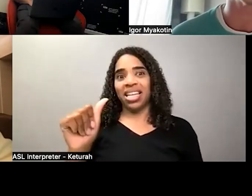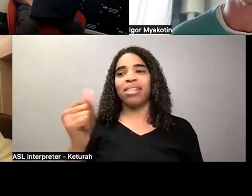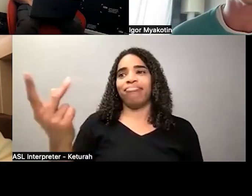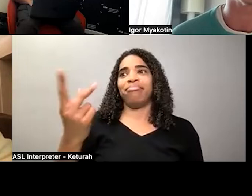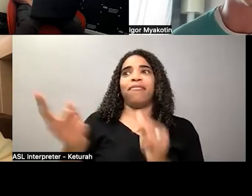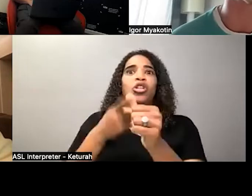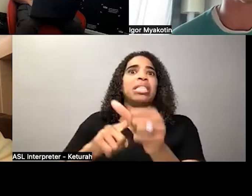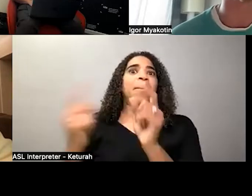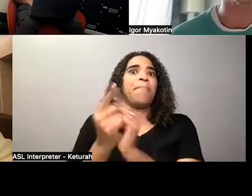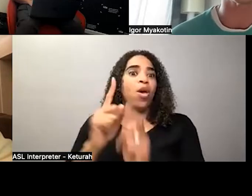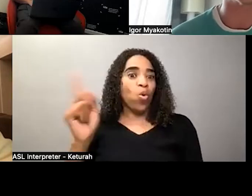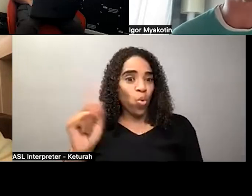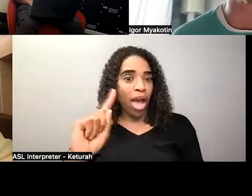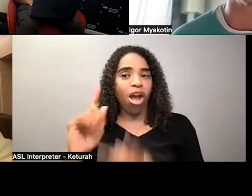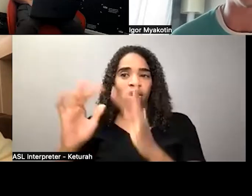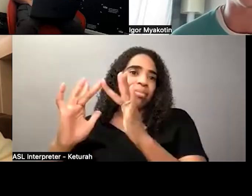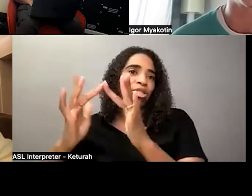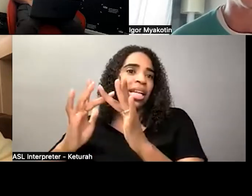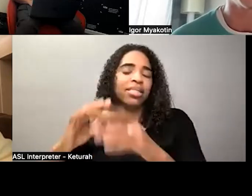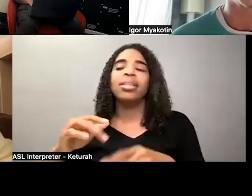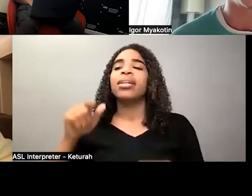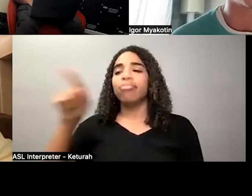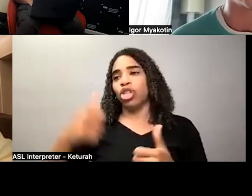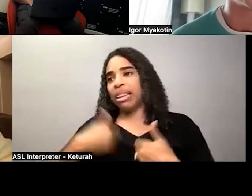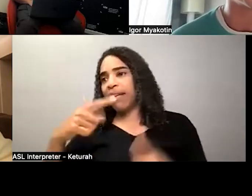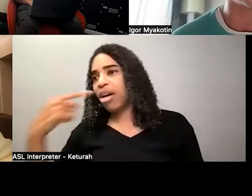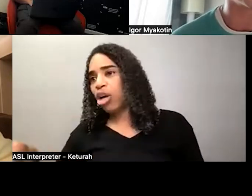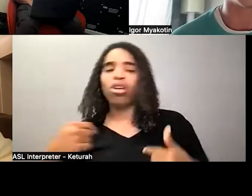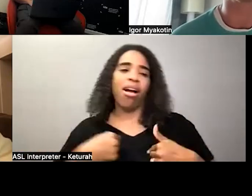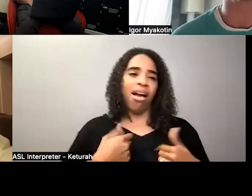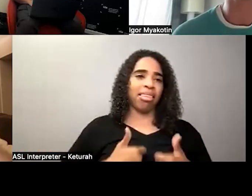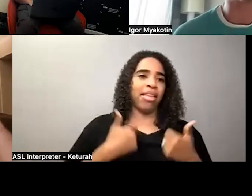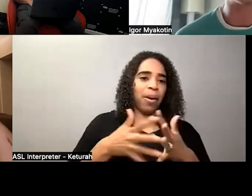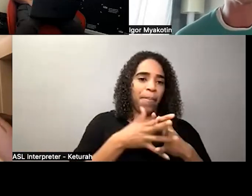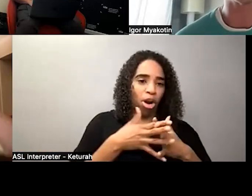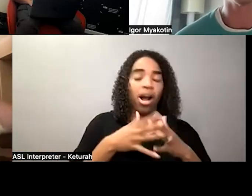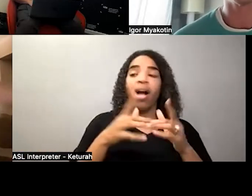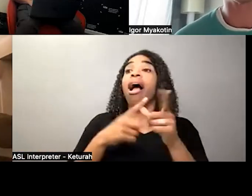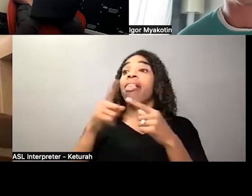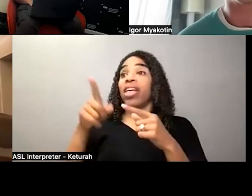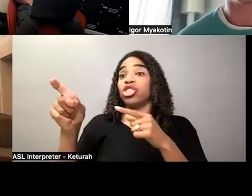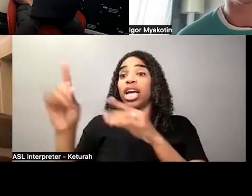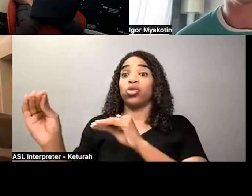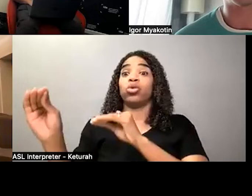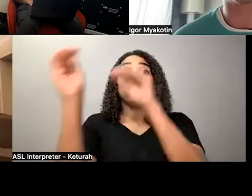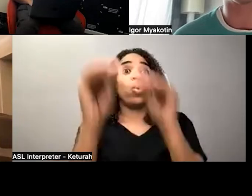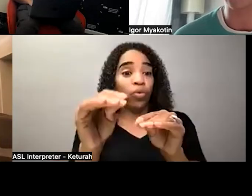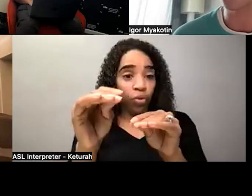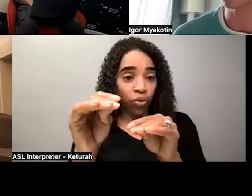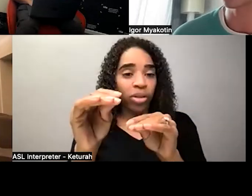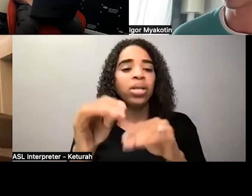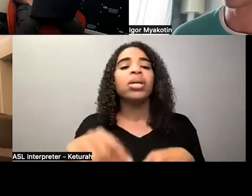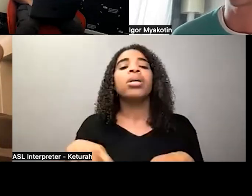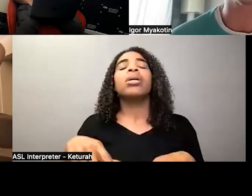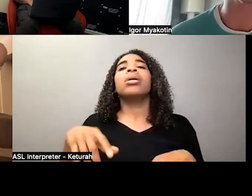right? You were still in Russia and I was in the US, and then you had to relocate together with the main